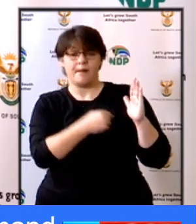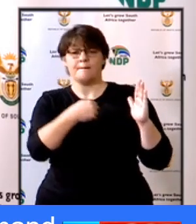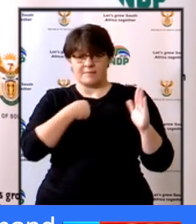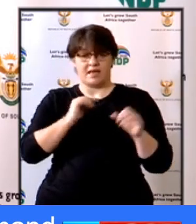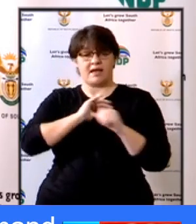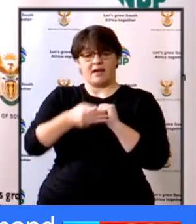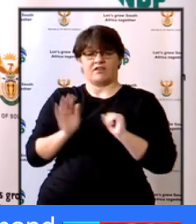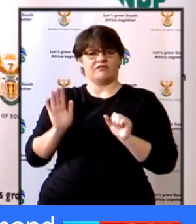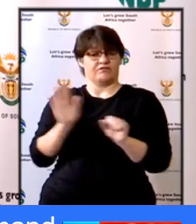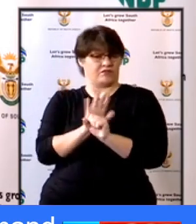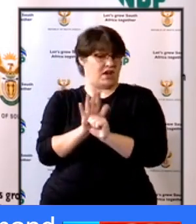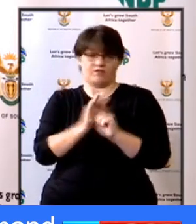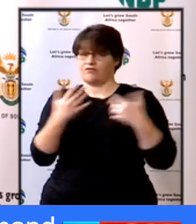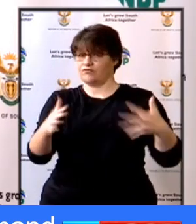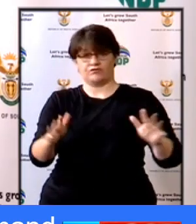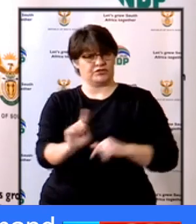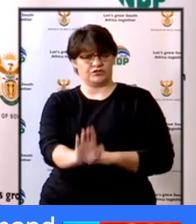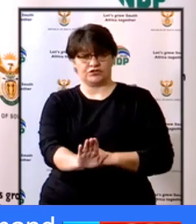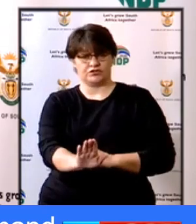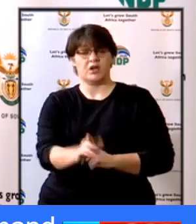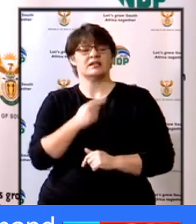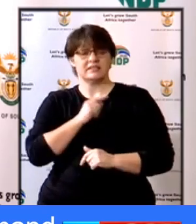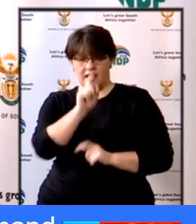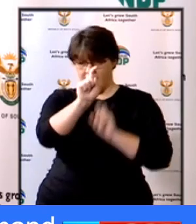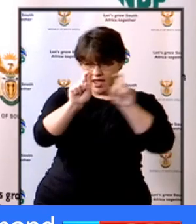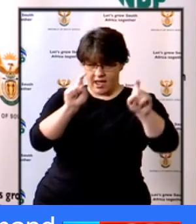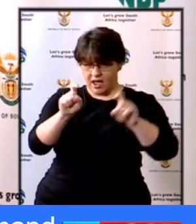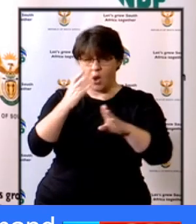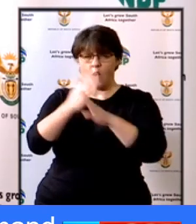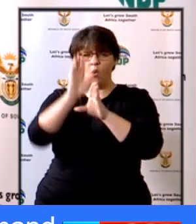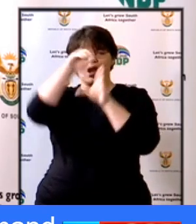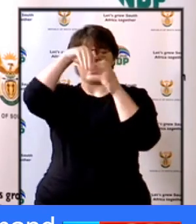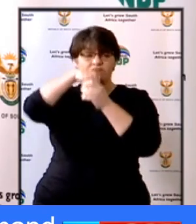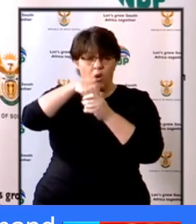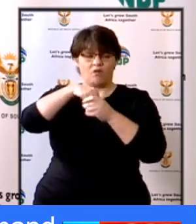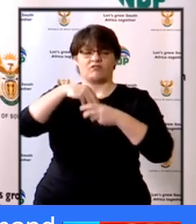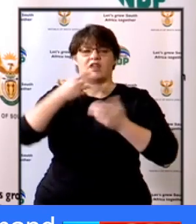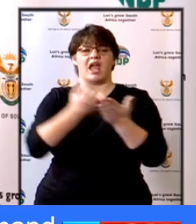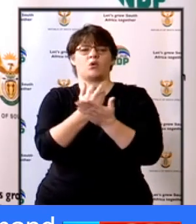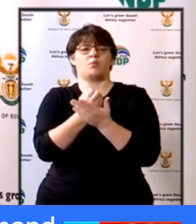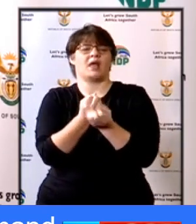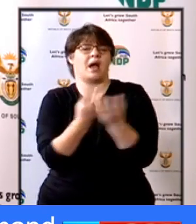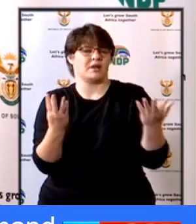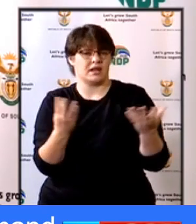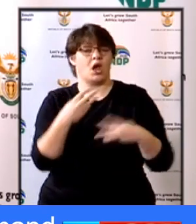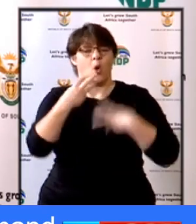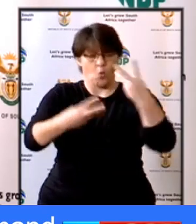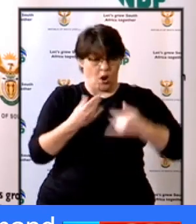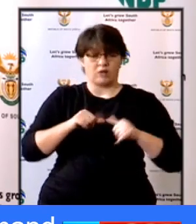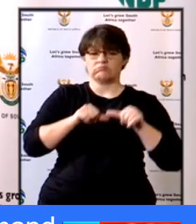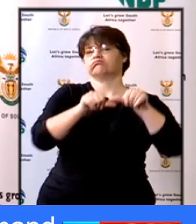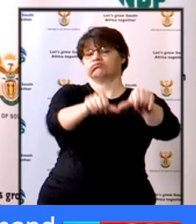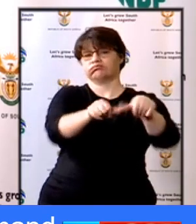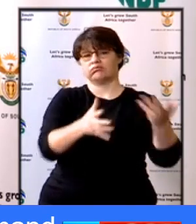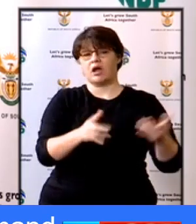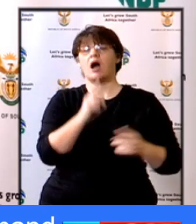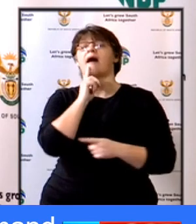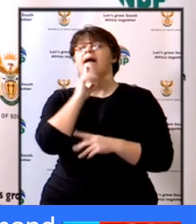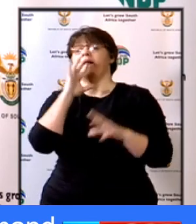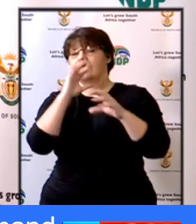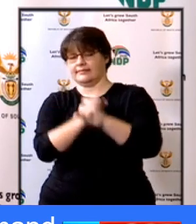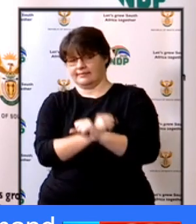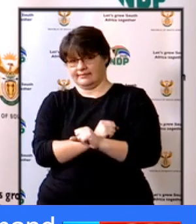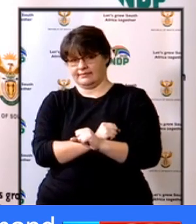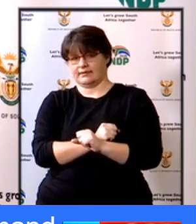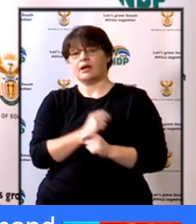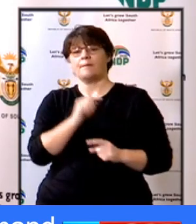by the regulations. It helped government to see how many workers were in the economy already doing work, and it gave us a good sense